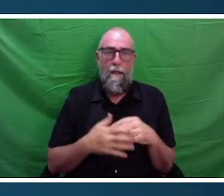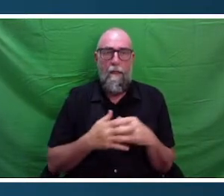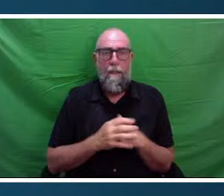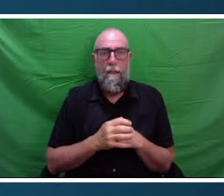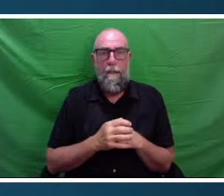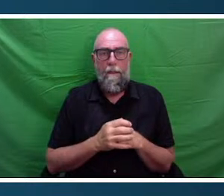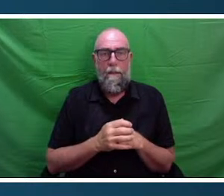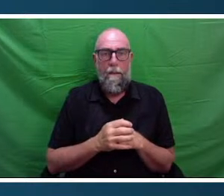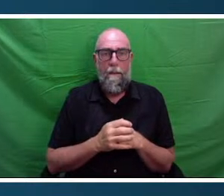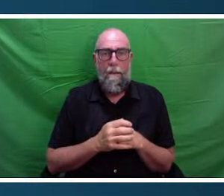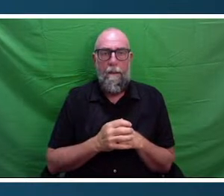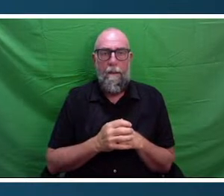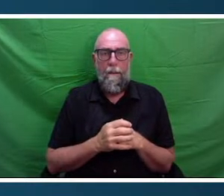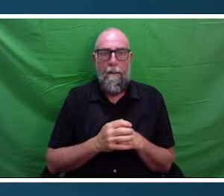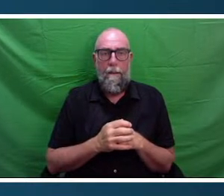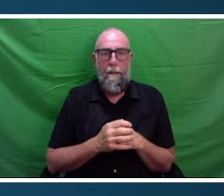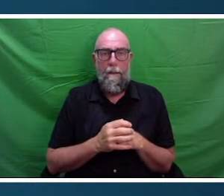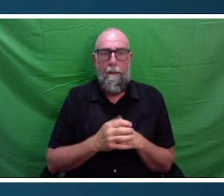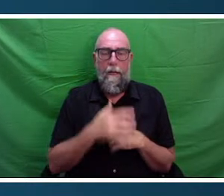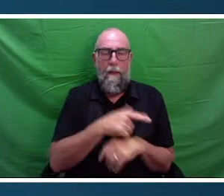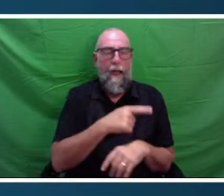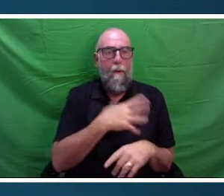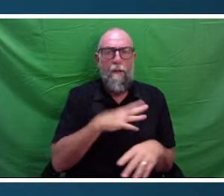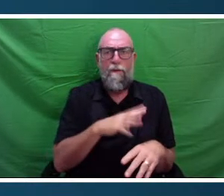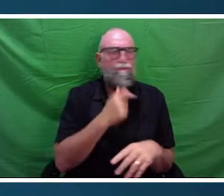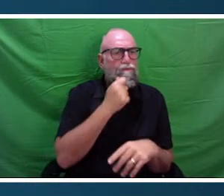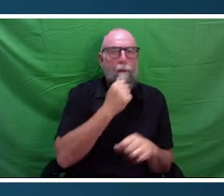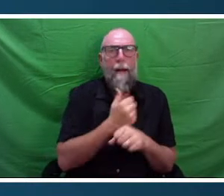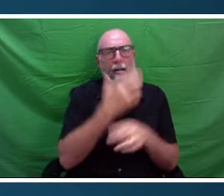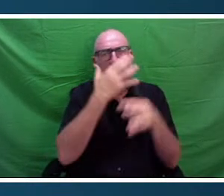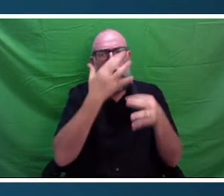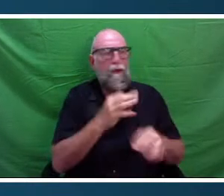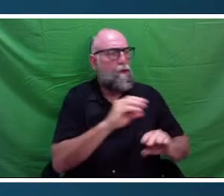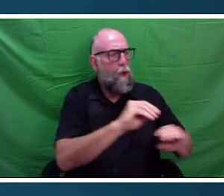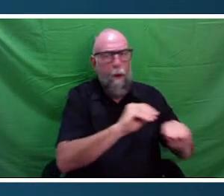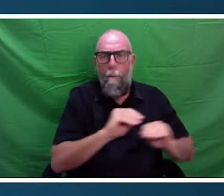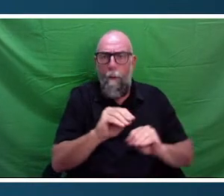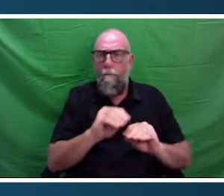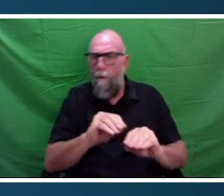agency, people being able to potentially change employers and vote with their feet and having more flexibility in their